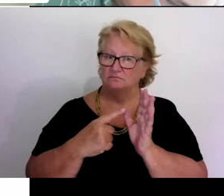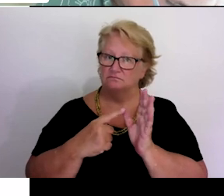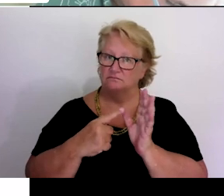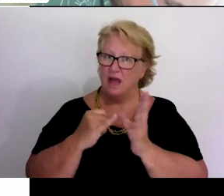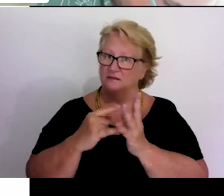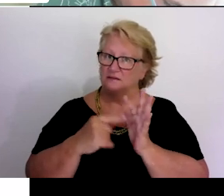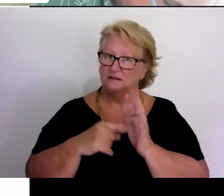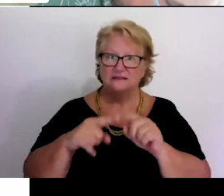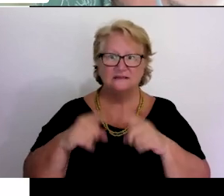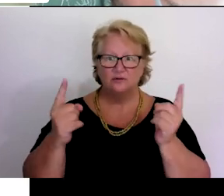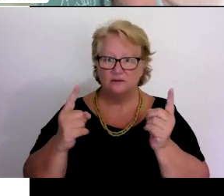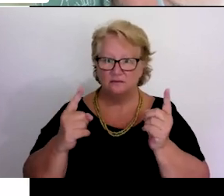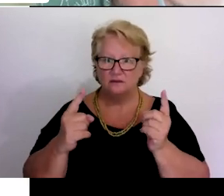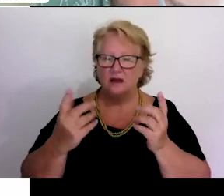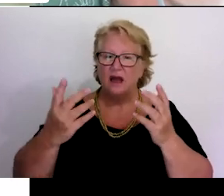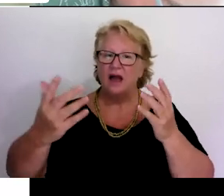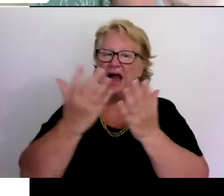make